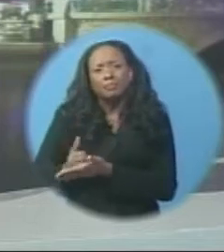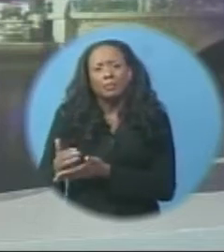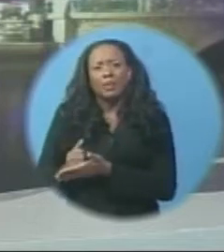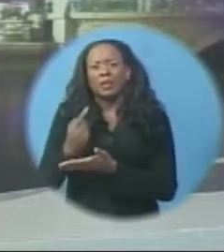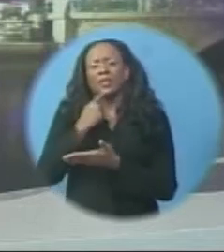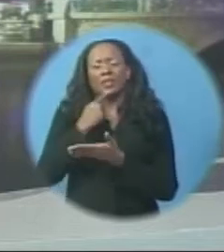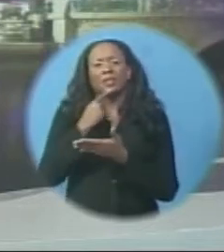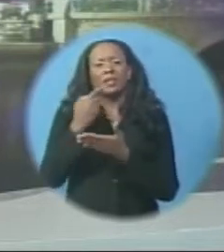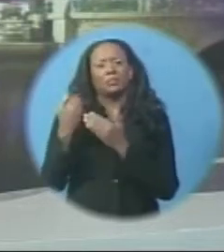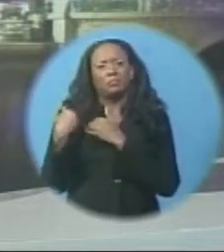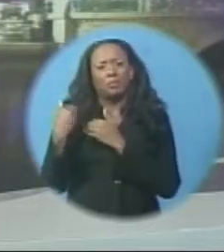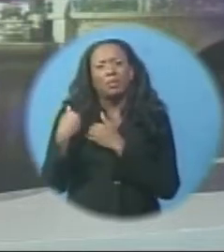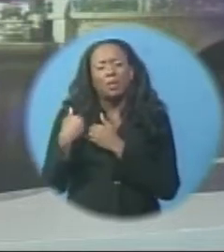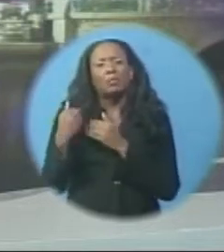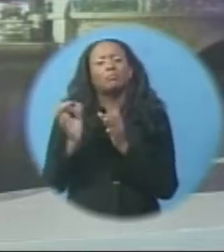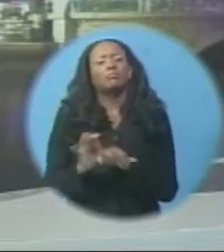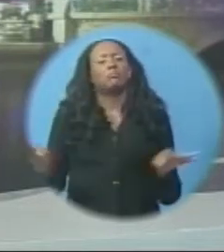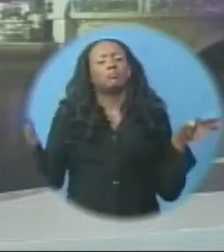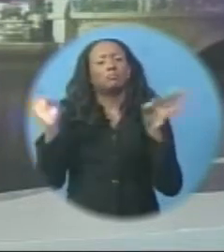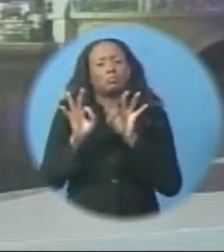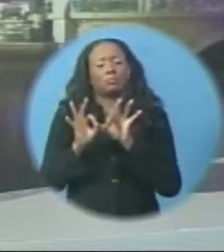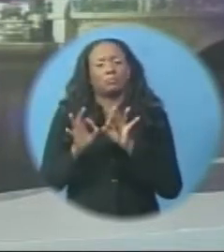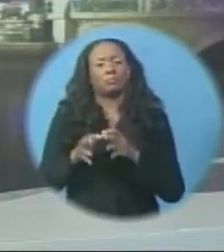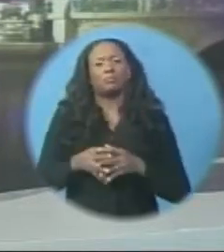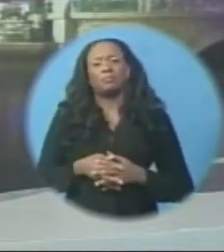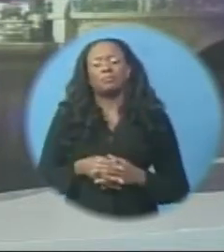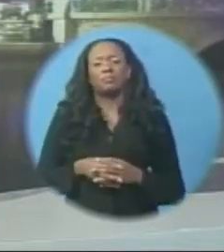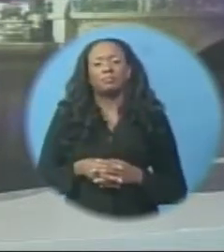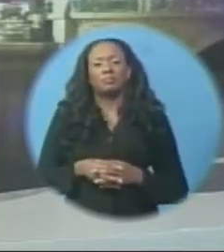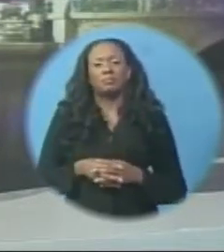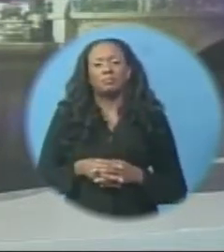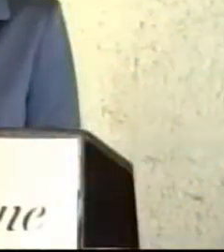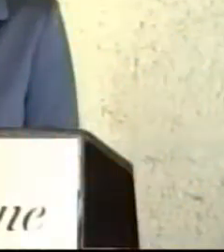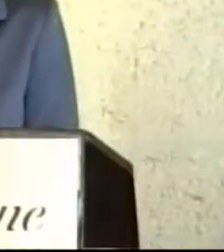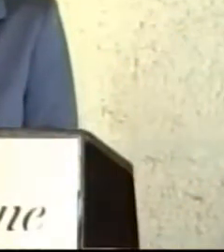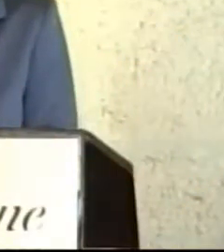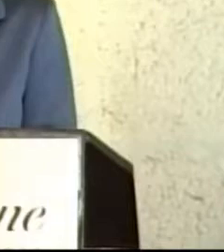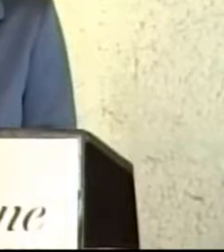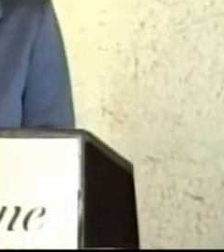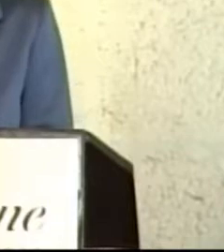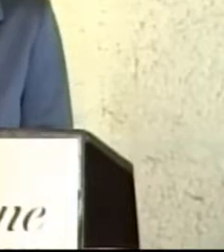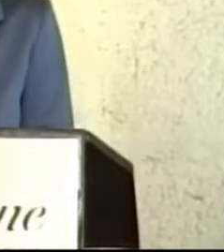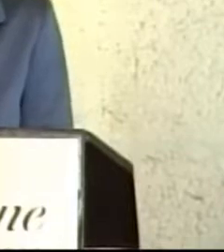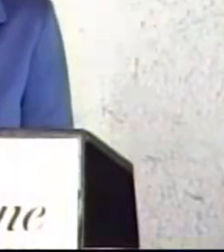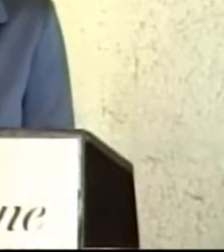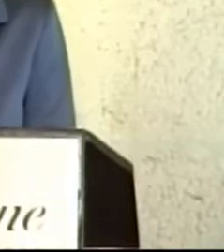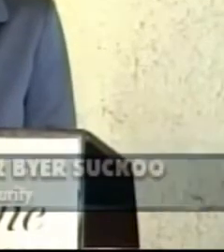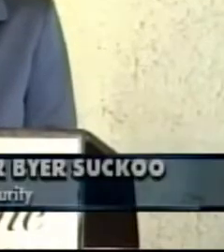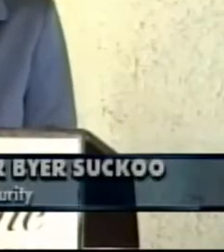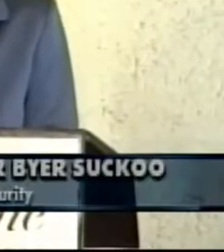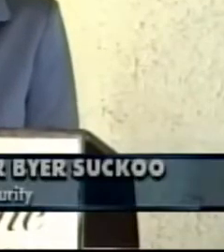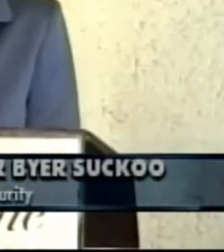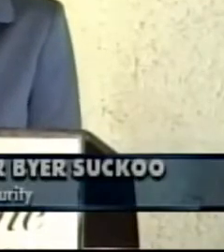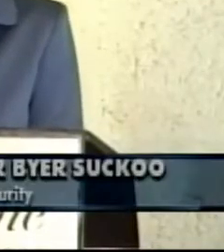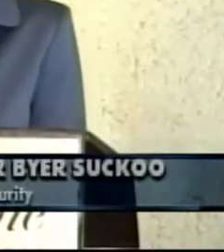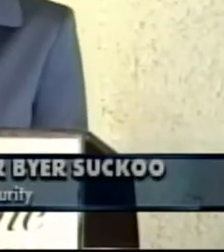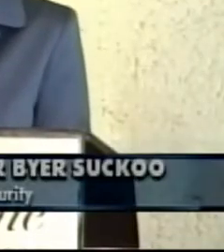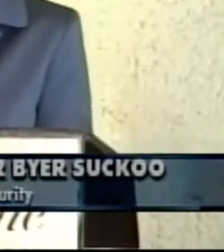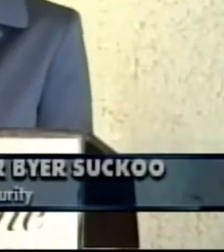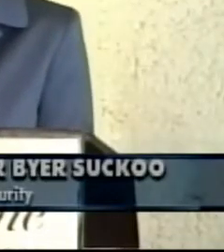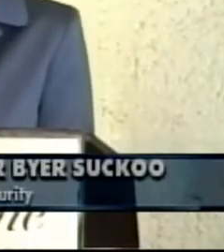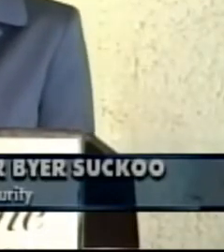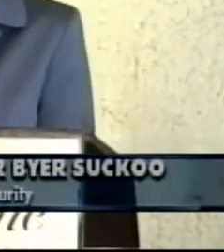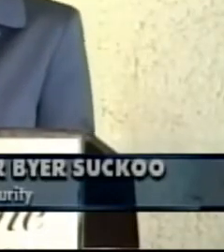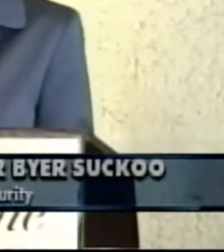viability. And she believes accountability is important. Without it, fear of the unknown takes